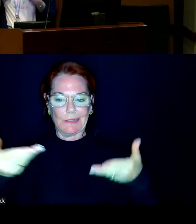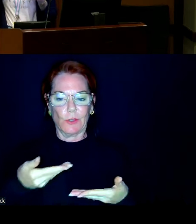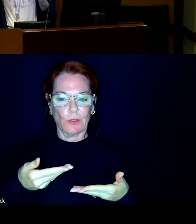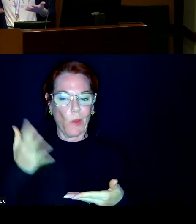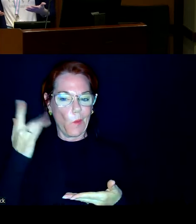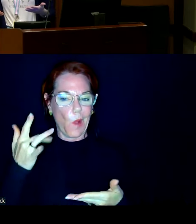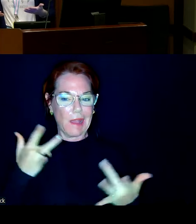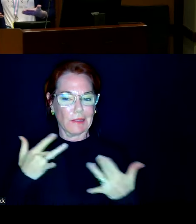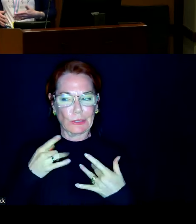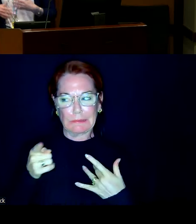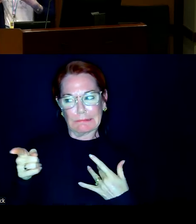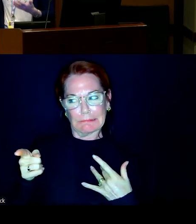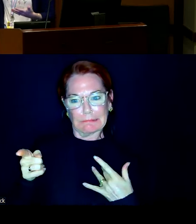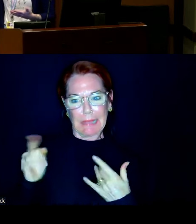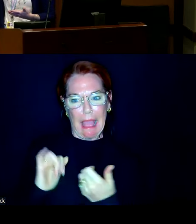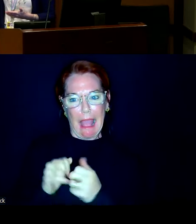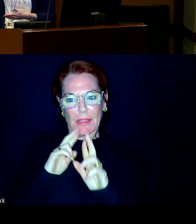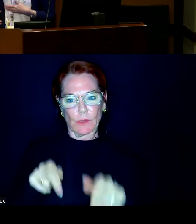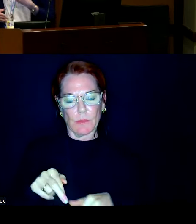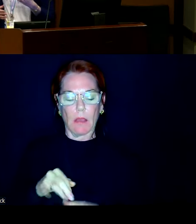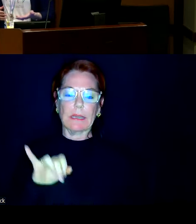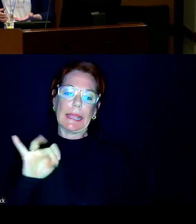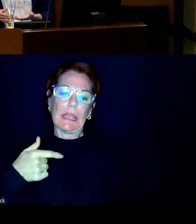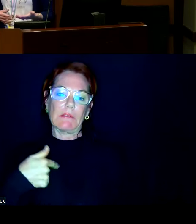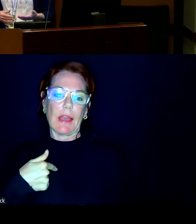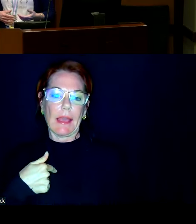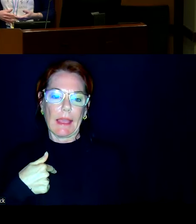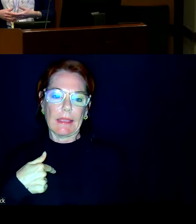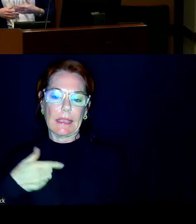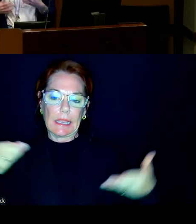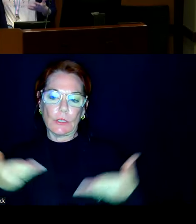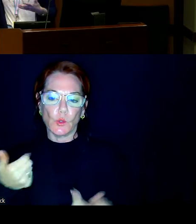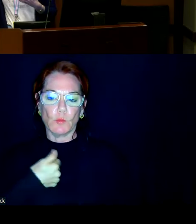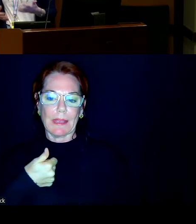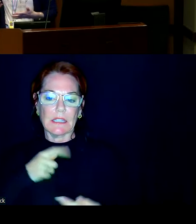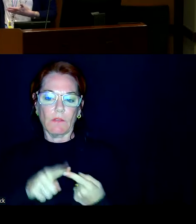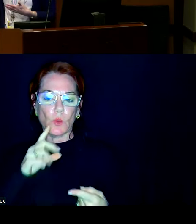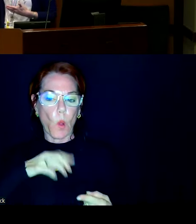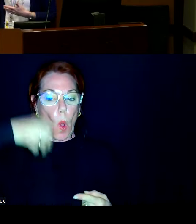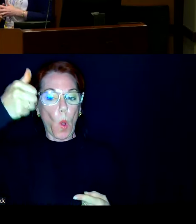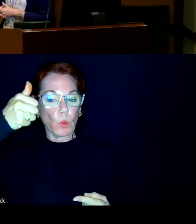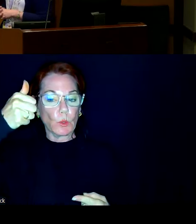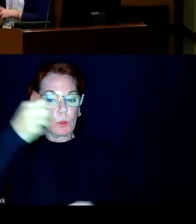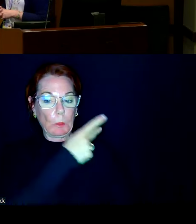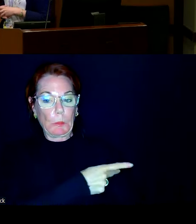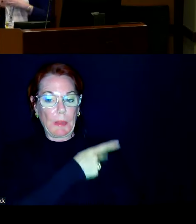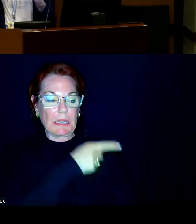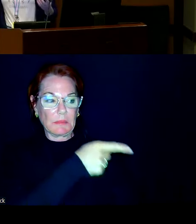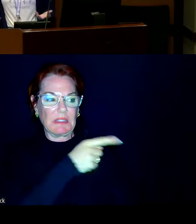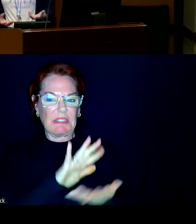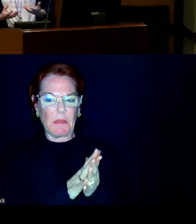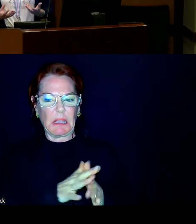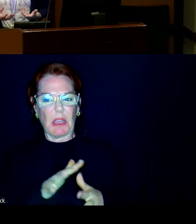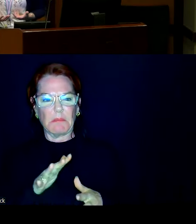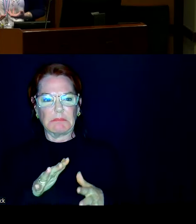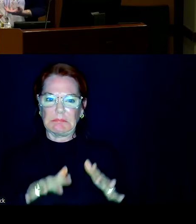worried that if I introduce myself to an older patient, that the person's going to get upset with me and it's going to be uncomfortable. But if we